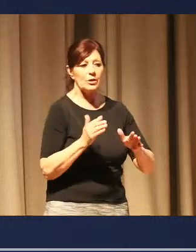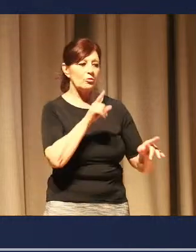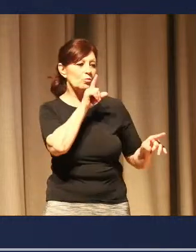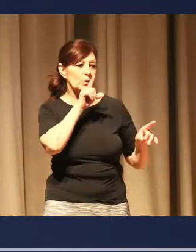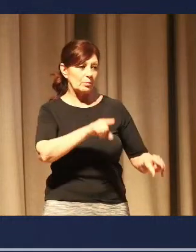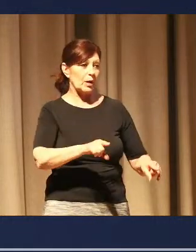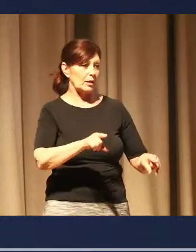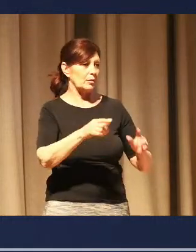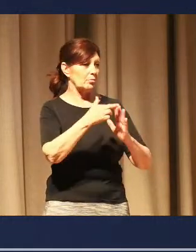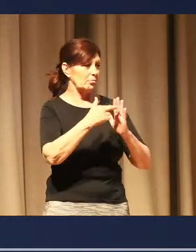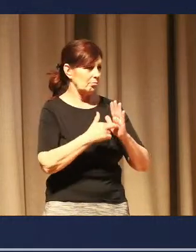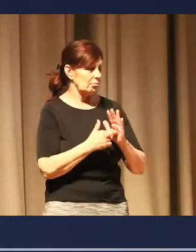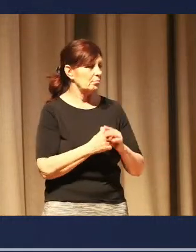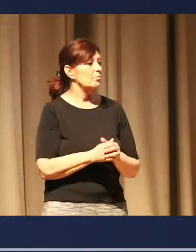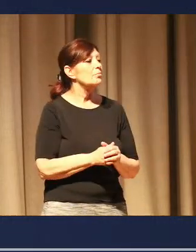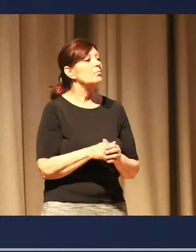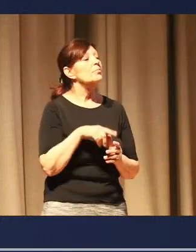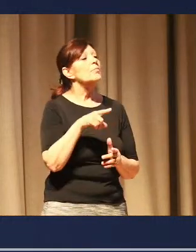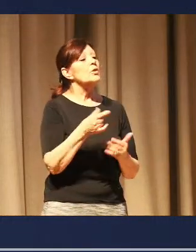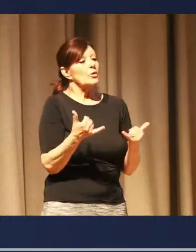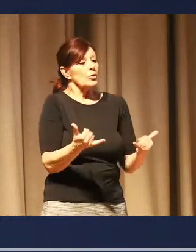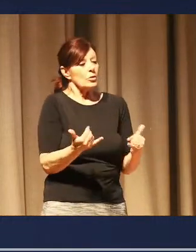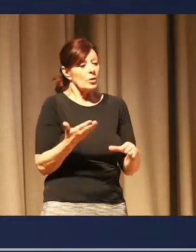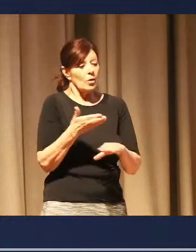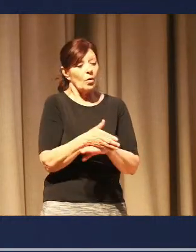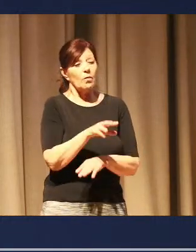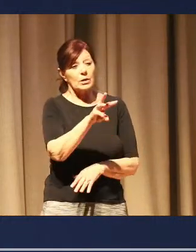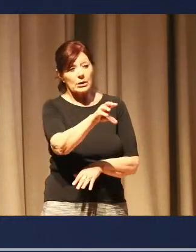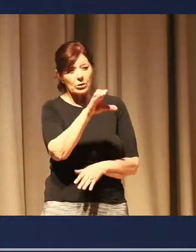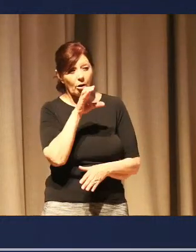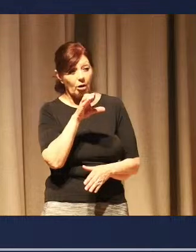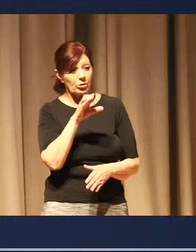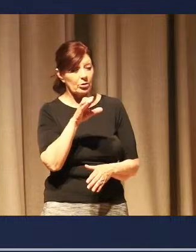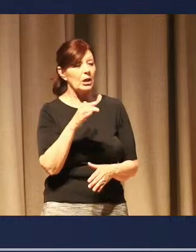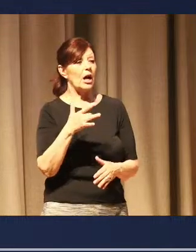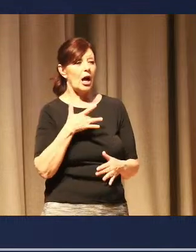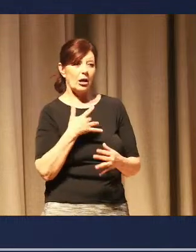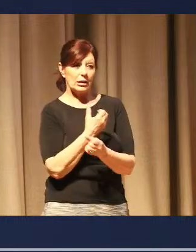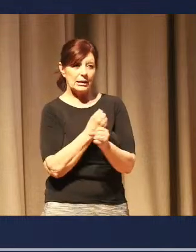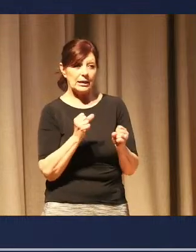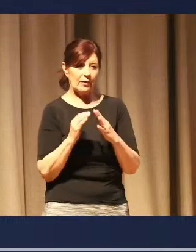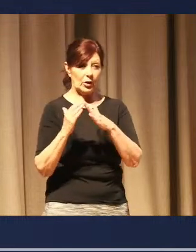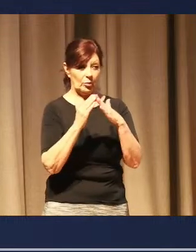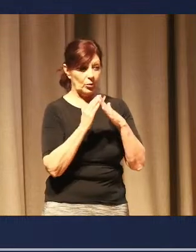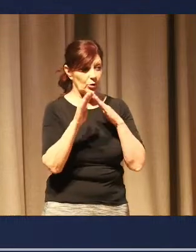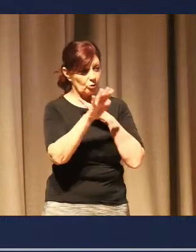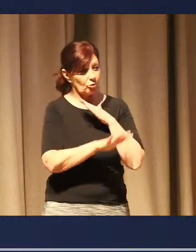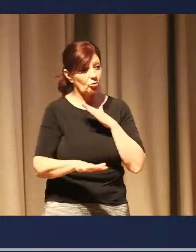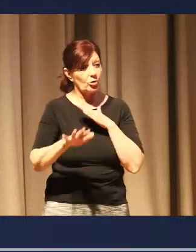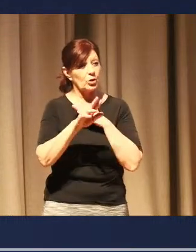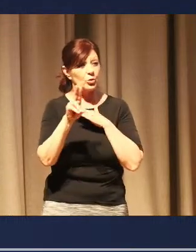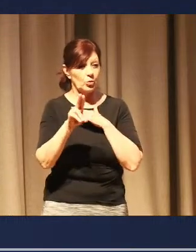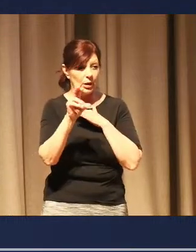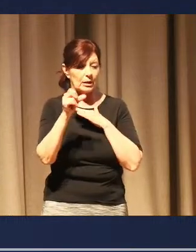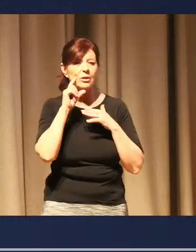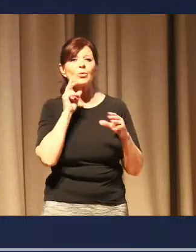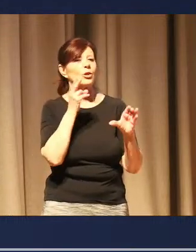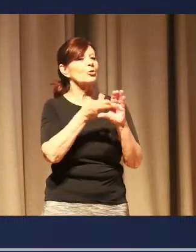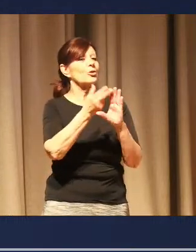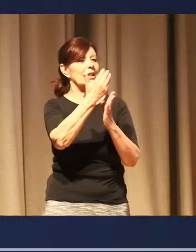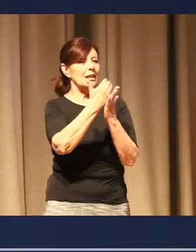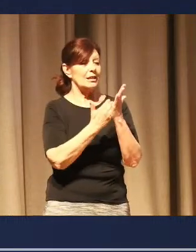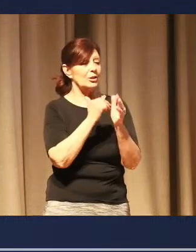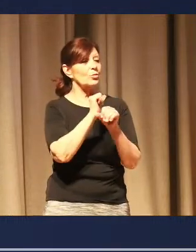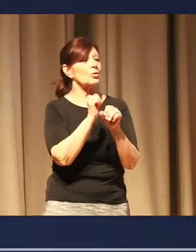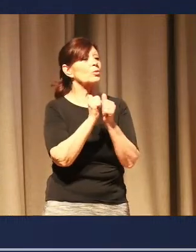response protocols. There are currently over 600 heart-safe communities across the U.S., and we will join that list as we work